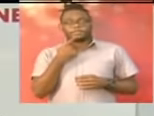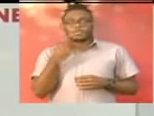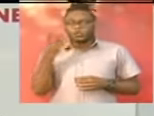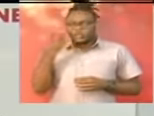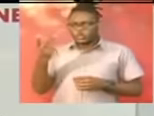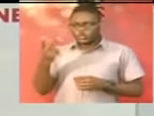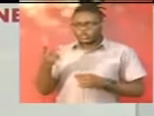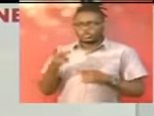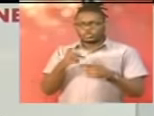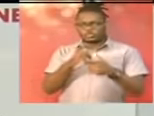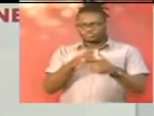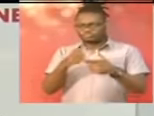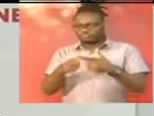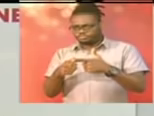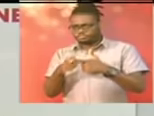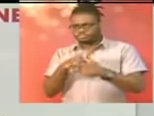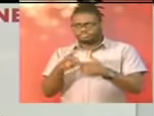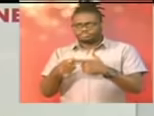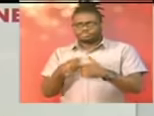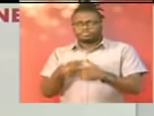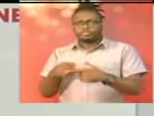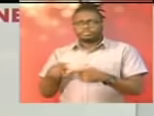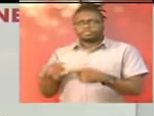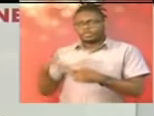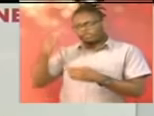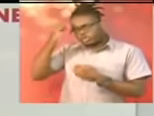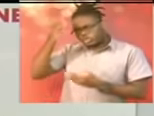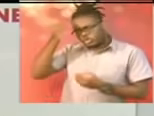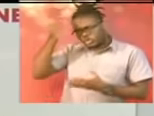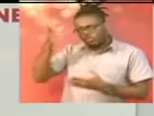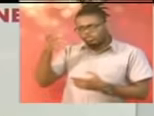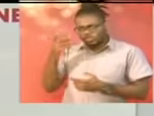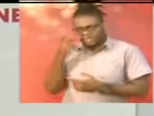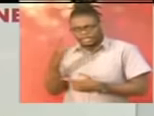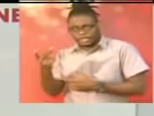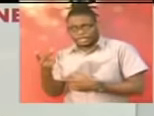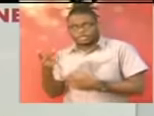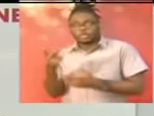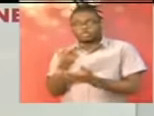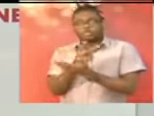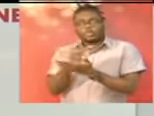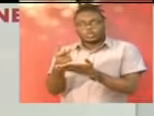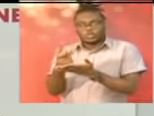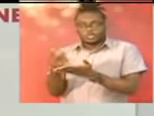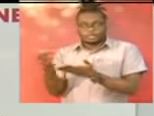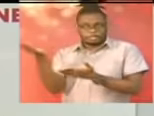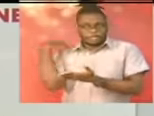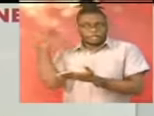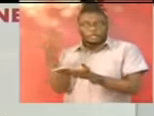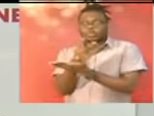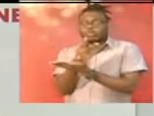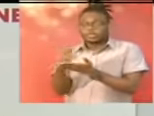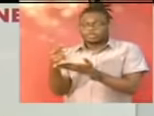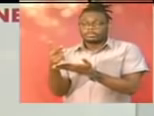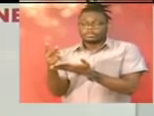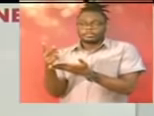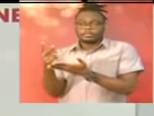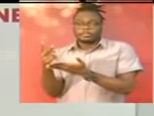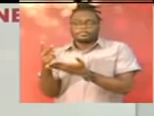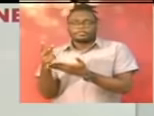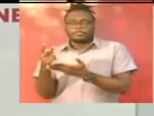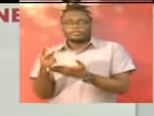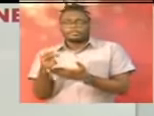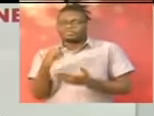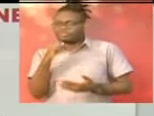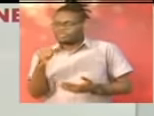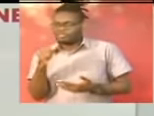maps would have been from a few weeks back. So it may not give an idea of what exists currently as at today. So we are looking at a few weeks